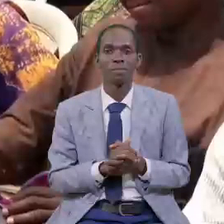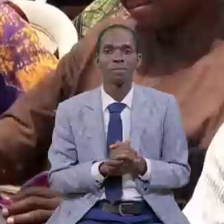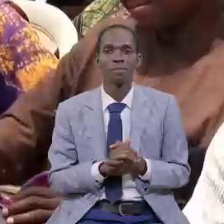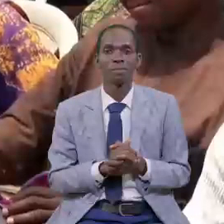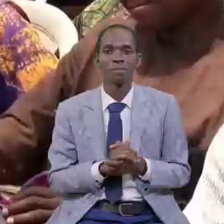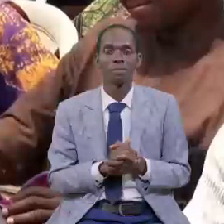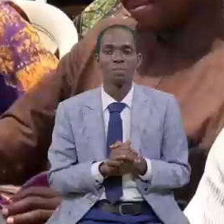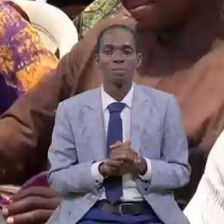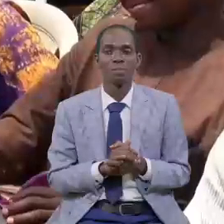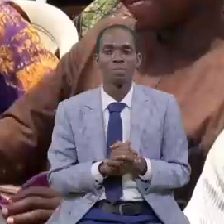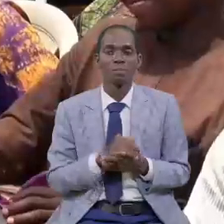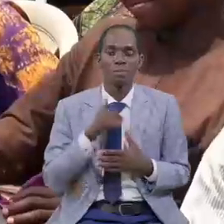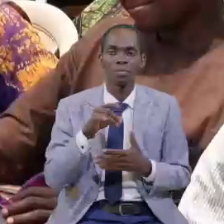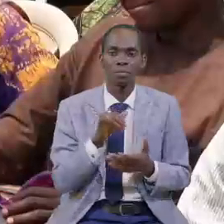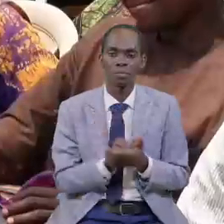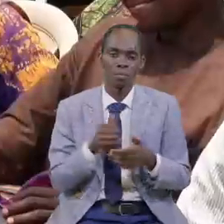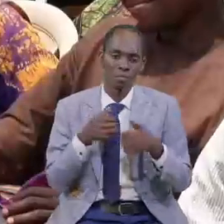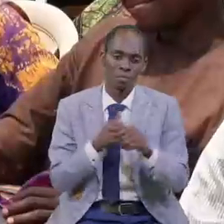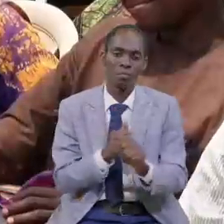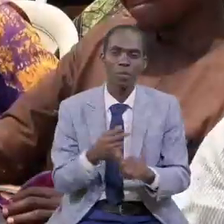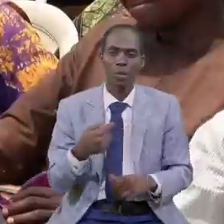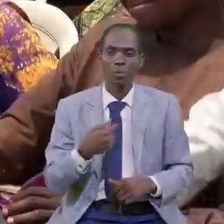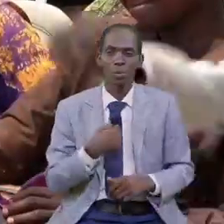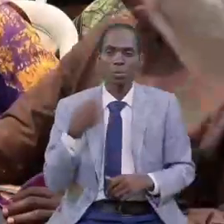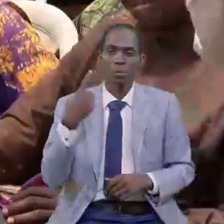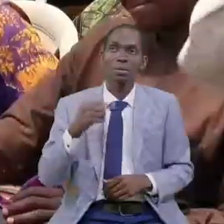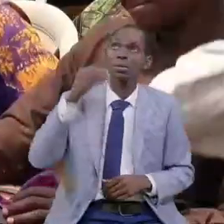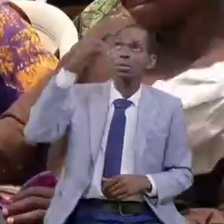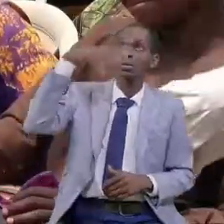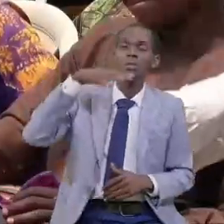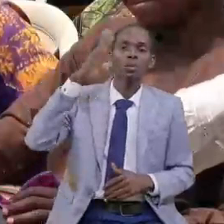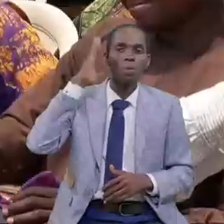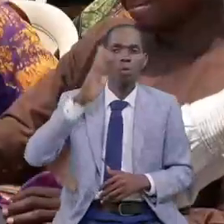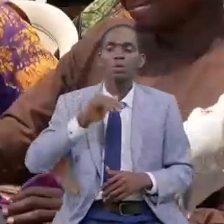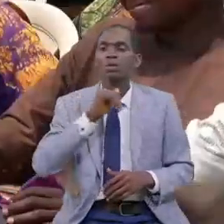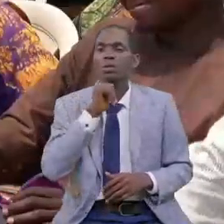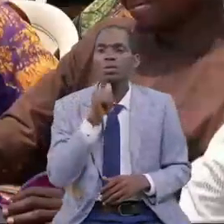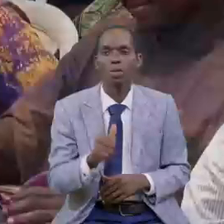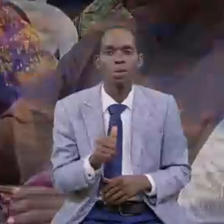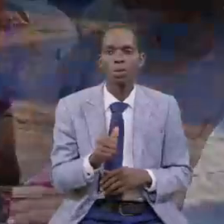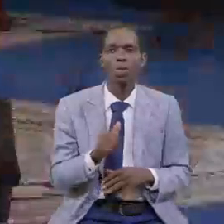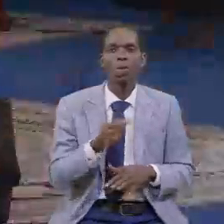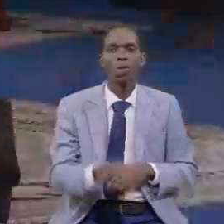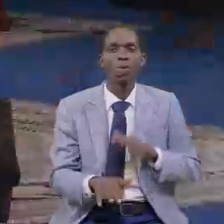Followeth me, the light, shall not walk in darkness.